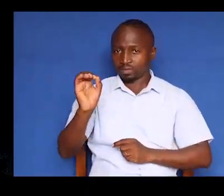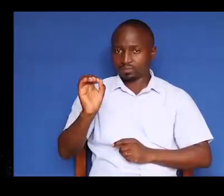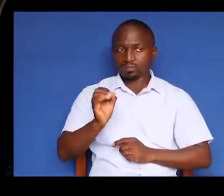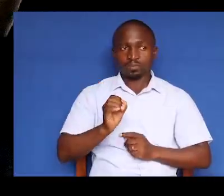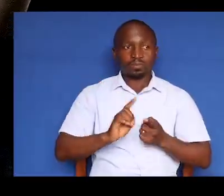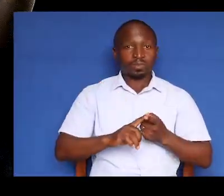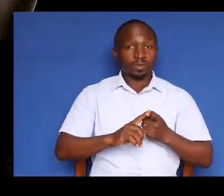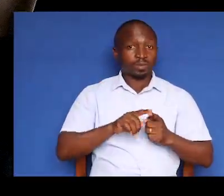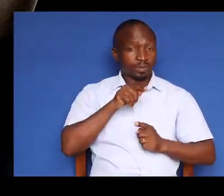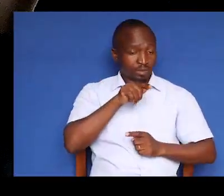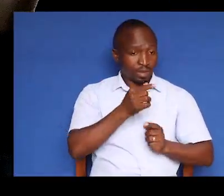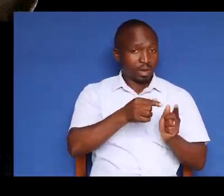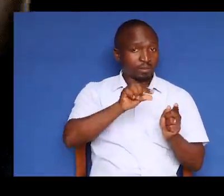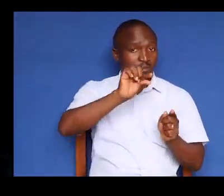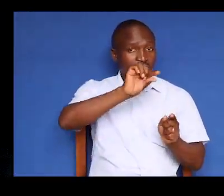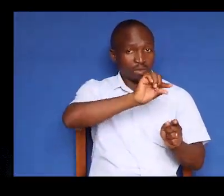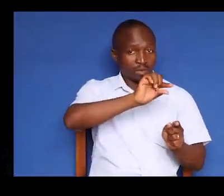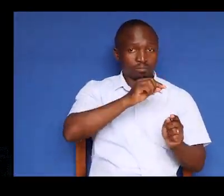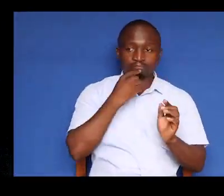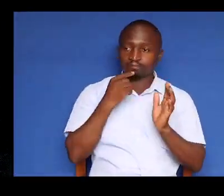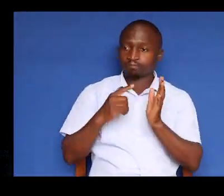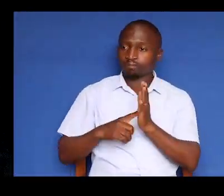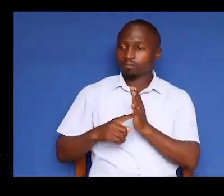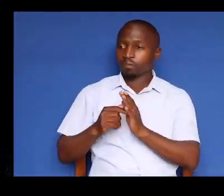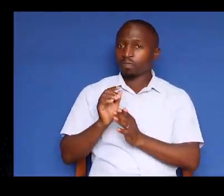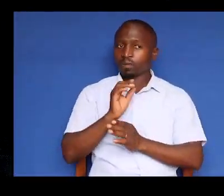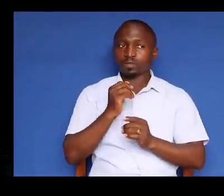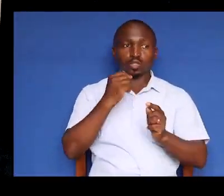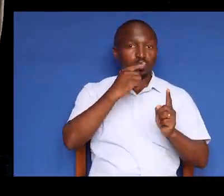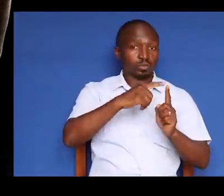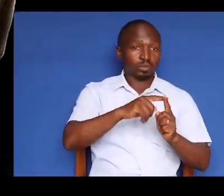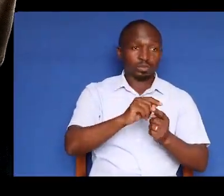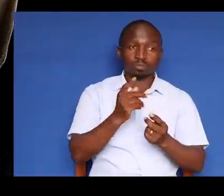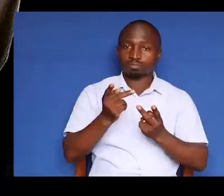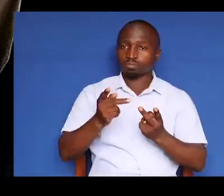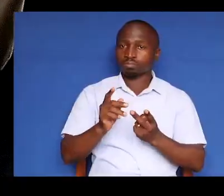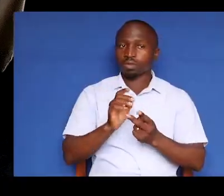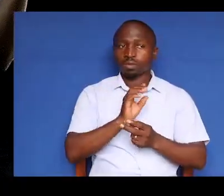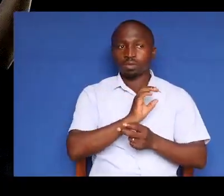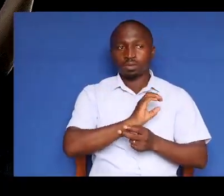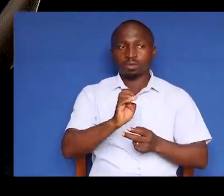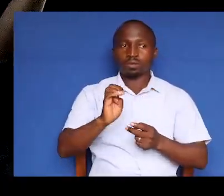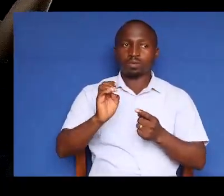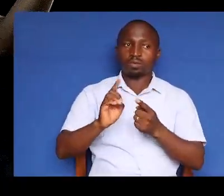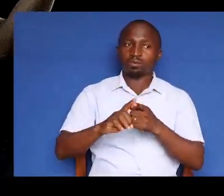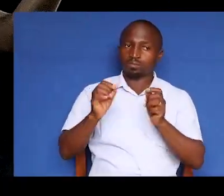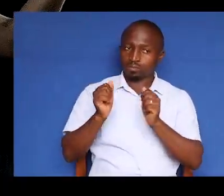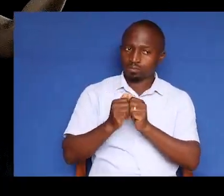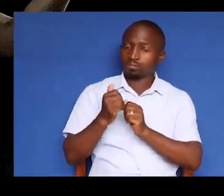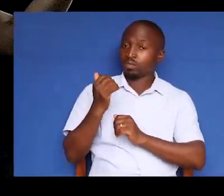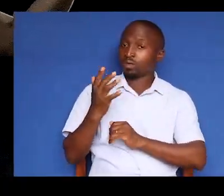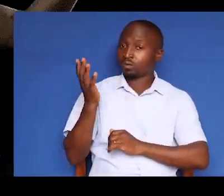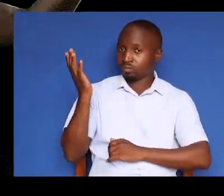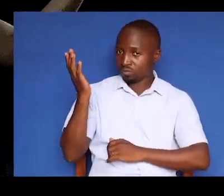of 10,000. So it means 10,000 plus 5,000. You get